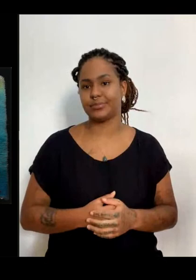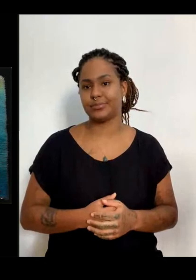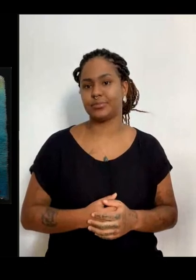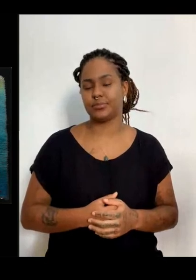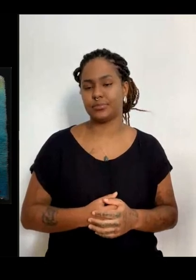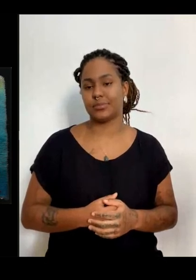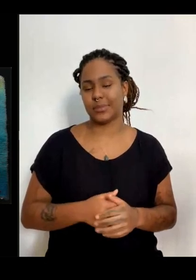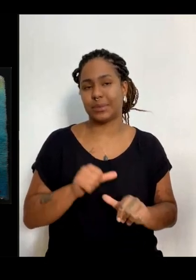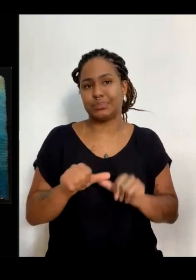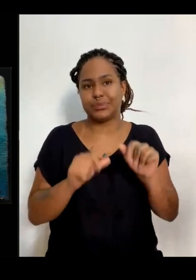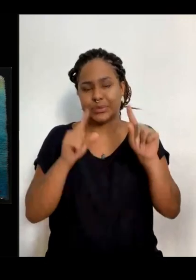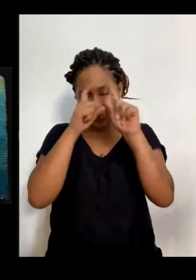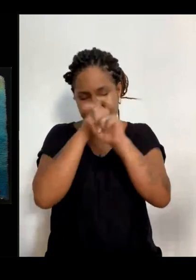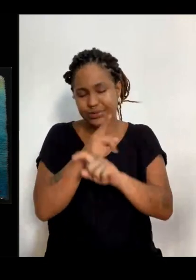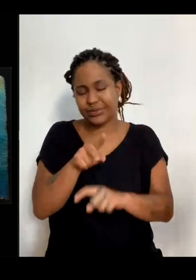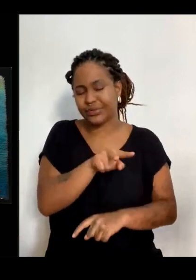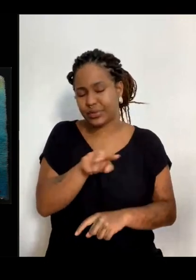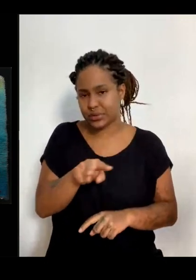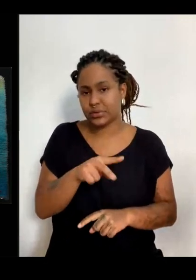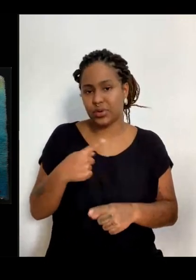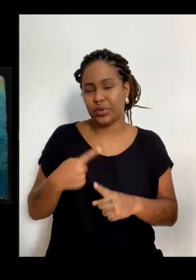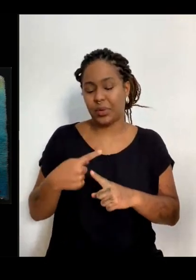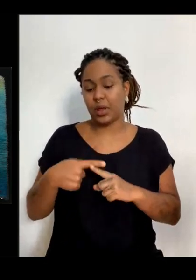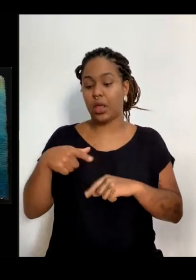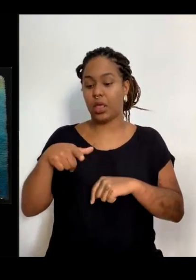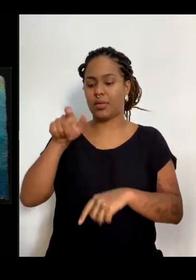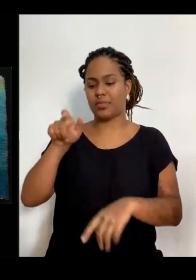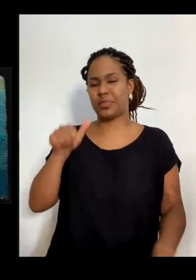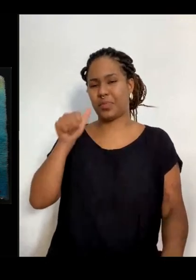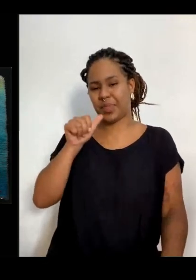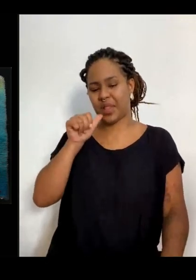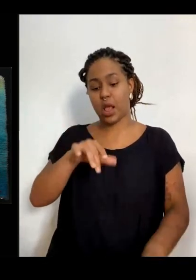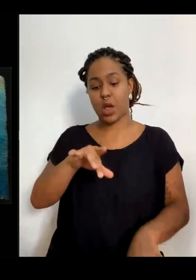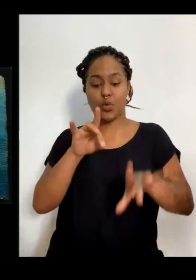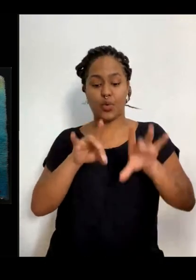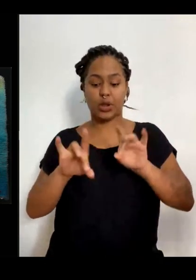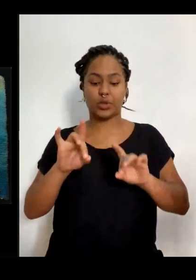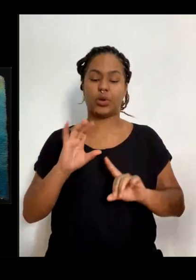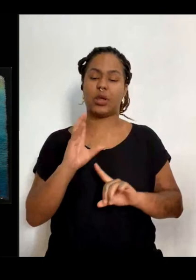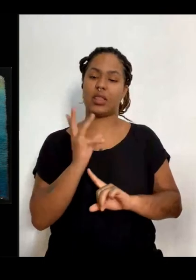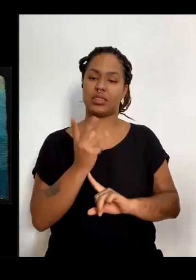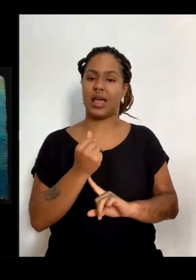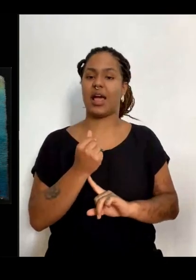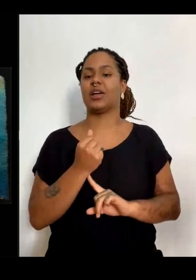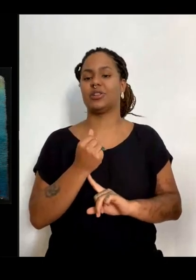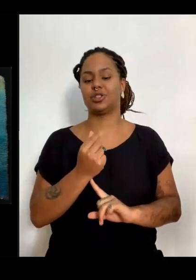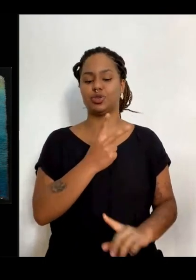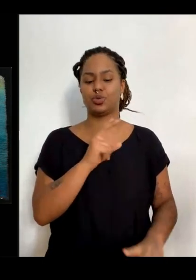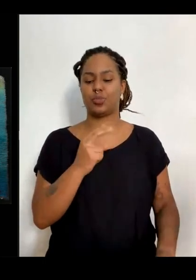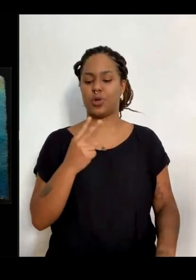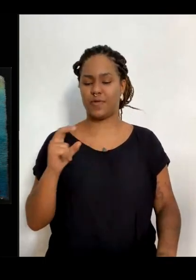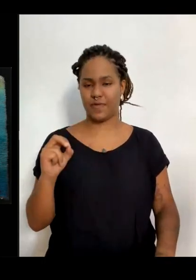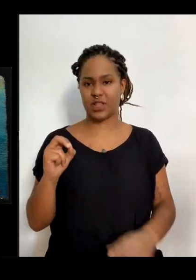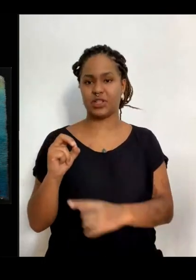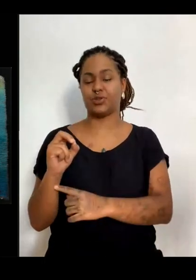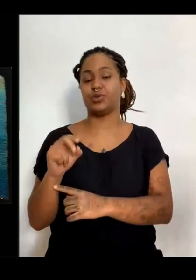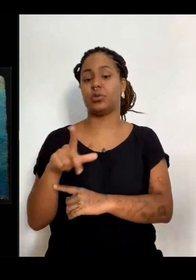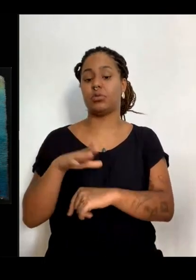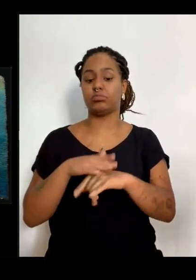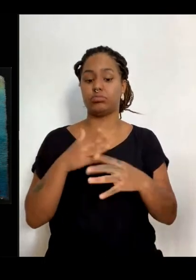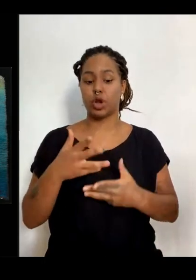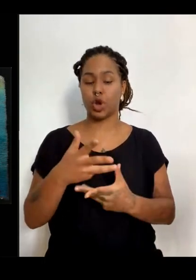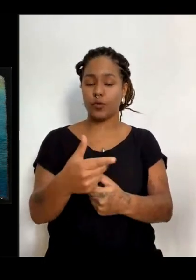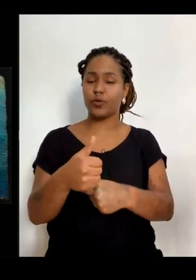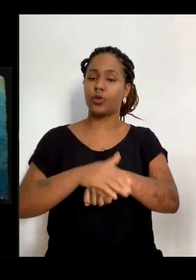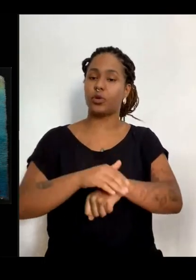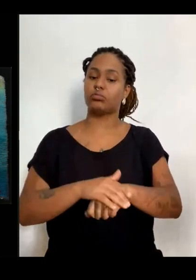2020 who invited me to do the smoke piece a tribute to Toronto on the water and we did a conversation